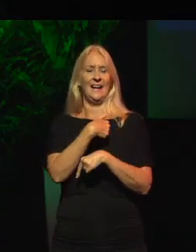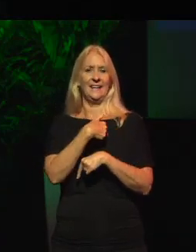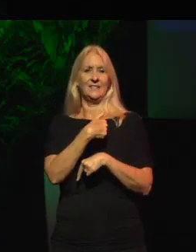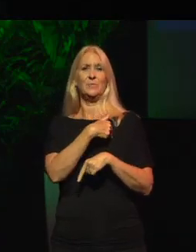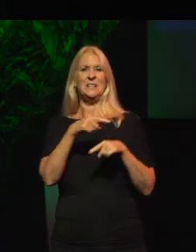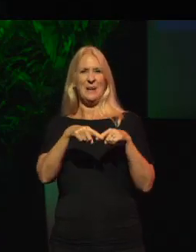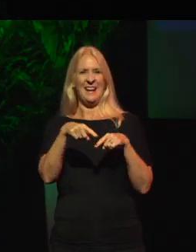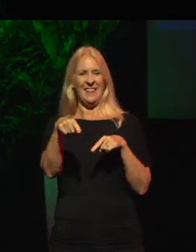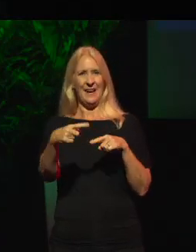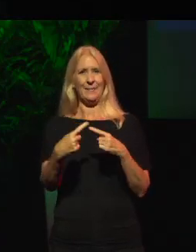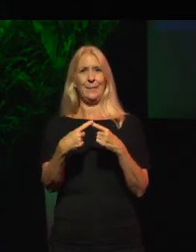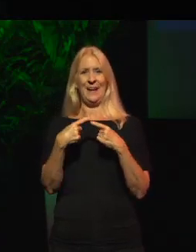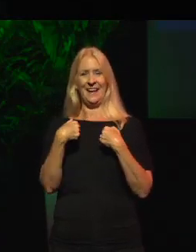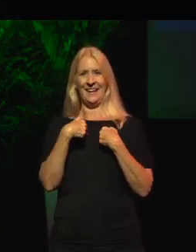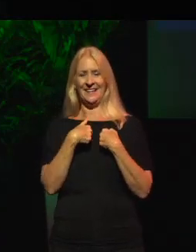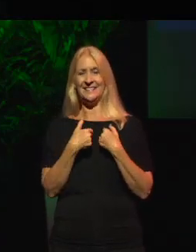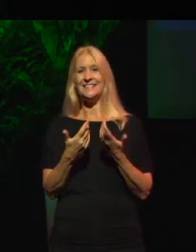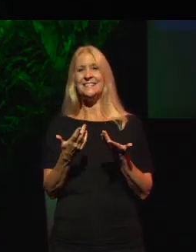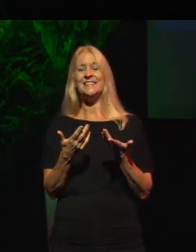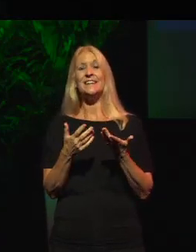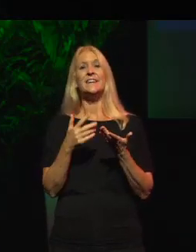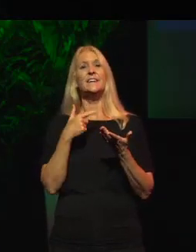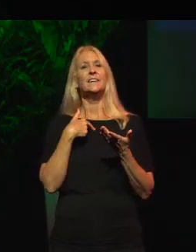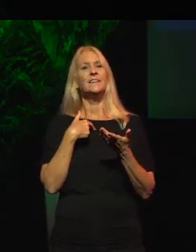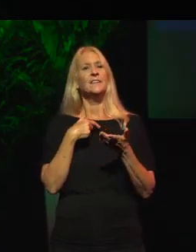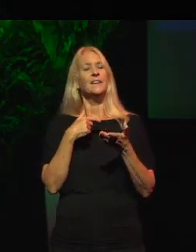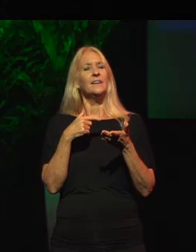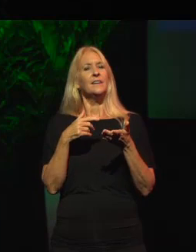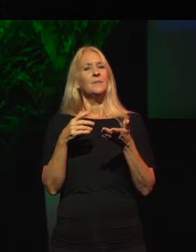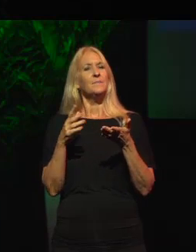I had shared at last year's convocation and the months that followed